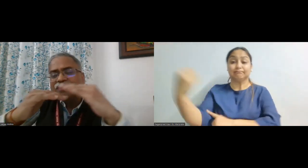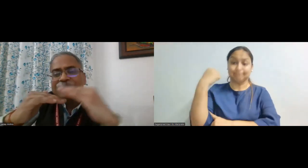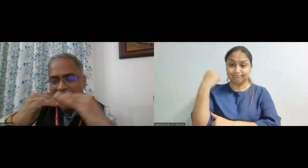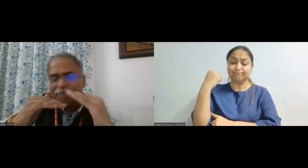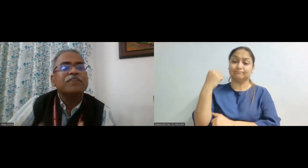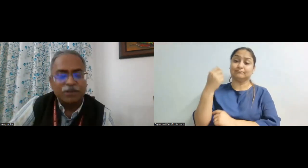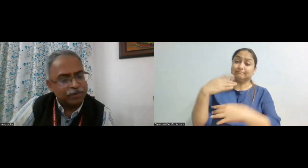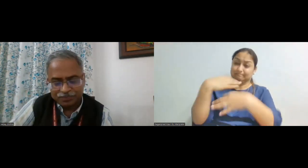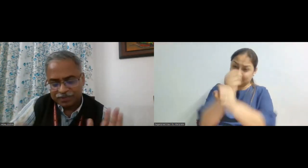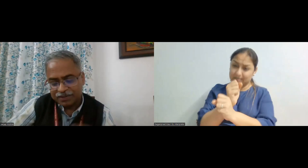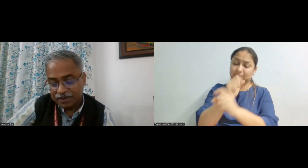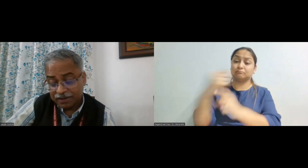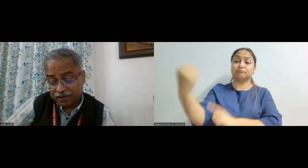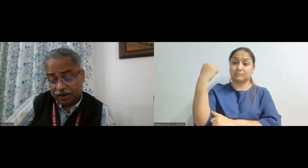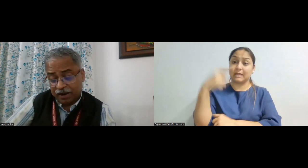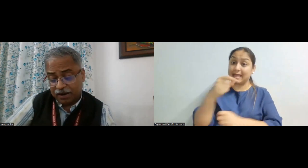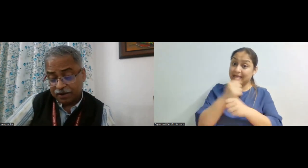that at least this gap is minimum.